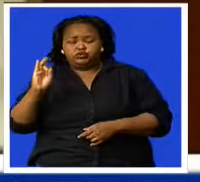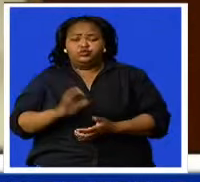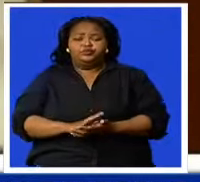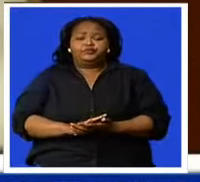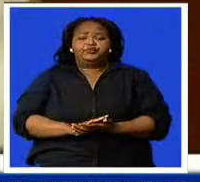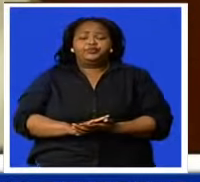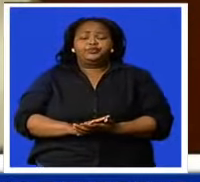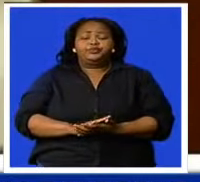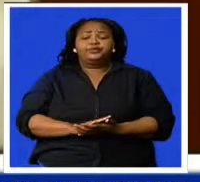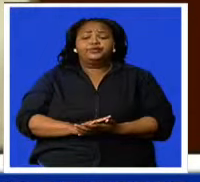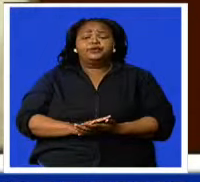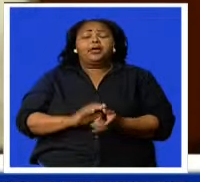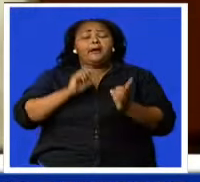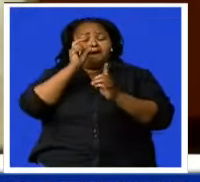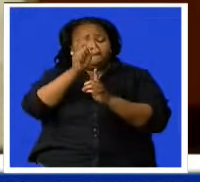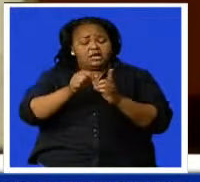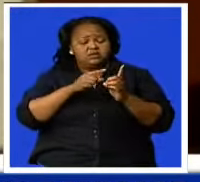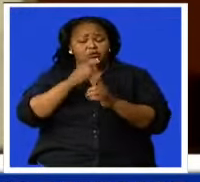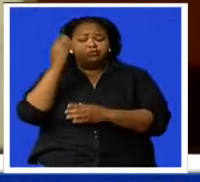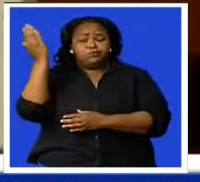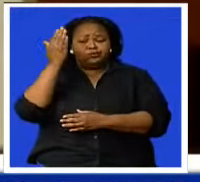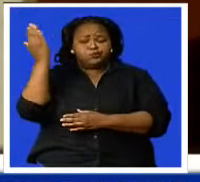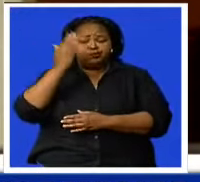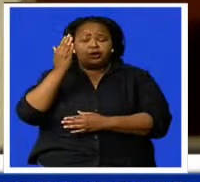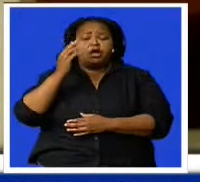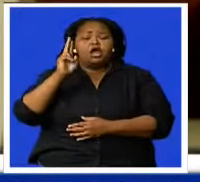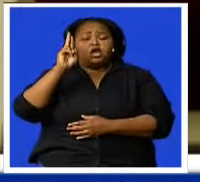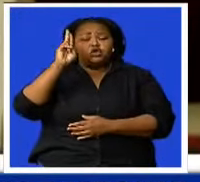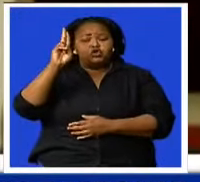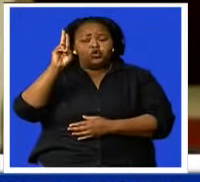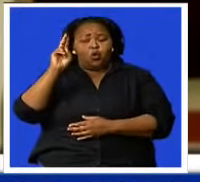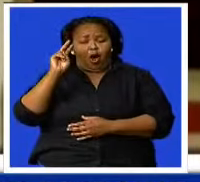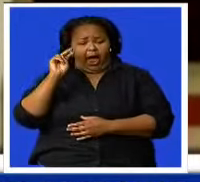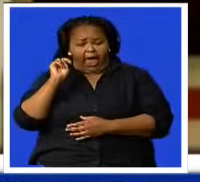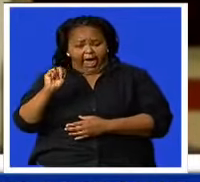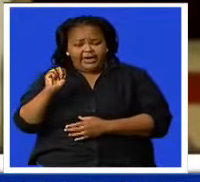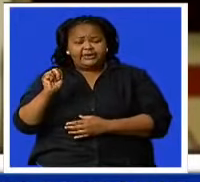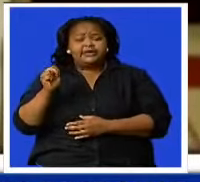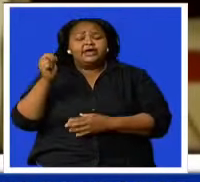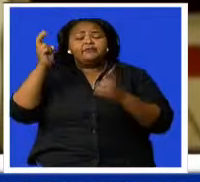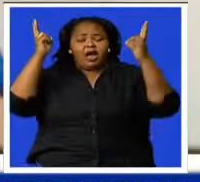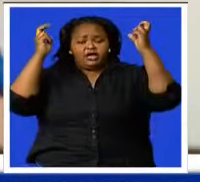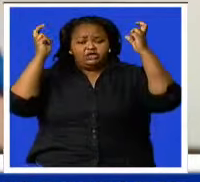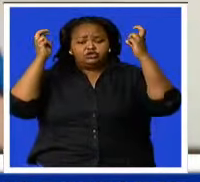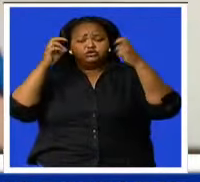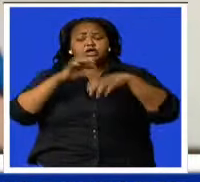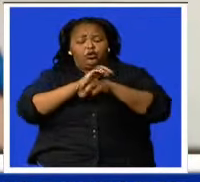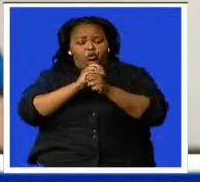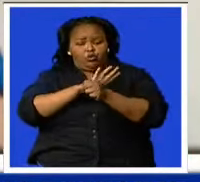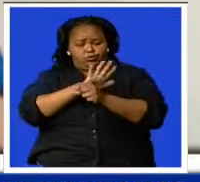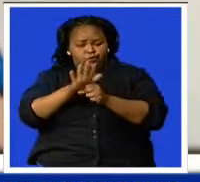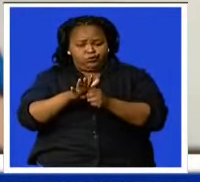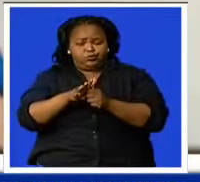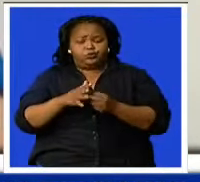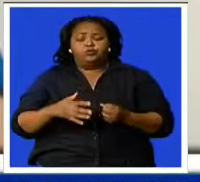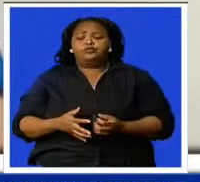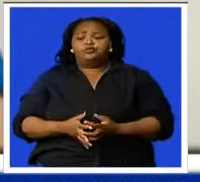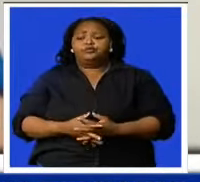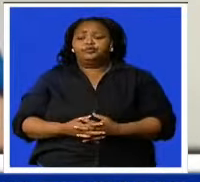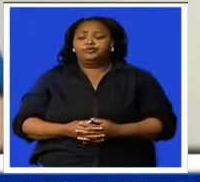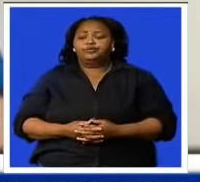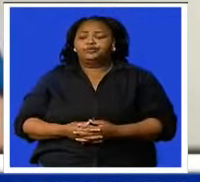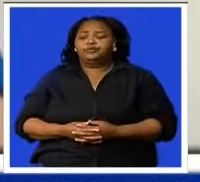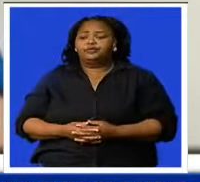masuku ukusho emhlanganweni wamhlabhlangene weTindzaba temkhuhlane COVID-19. We are grateful that the first